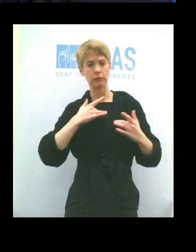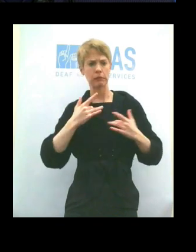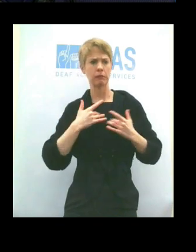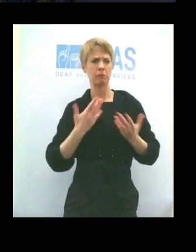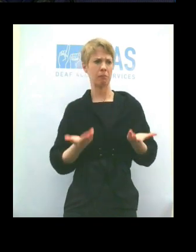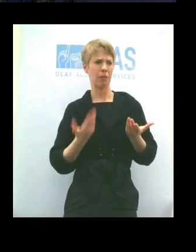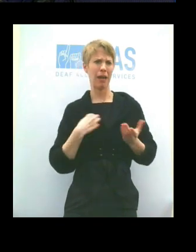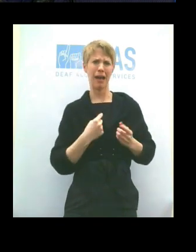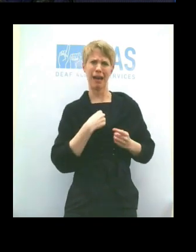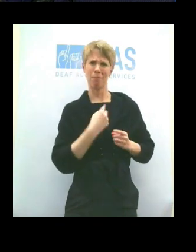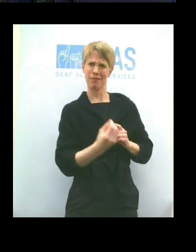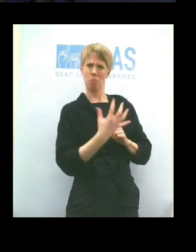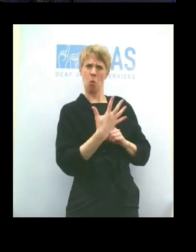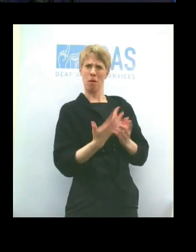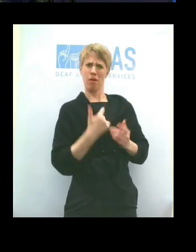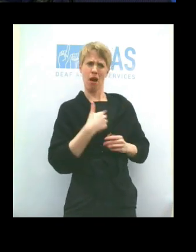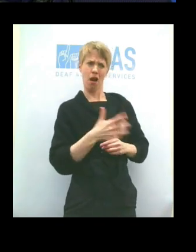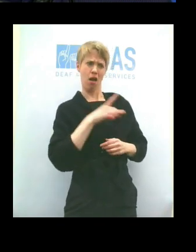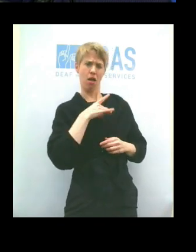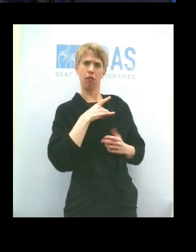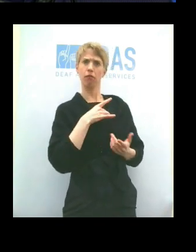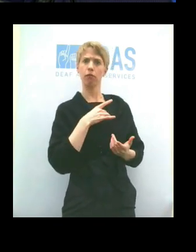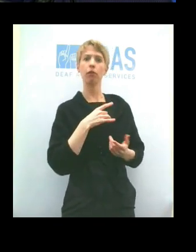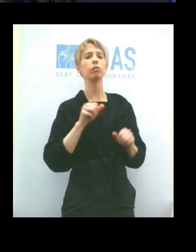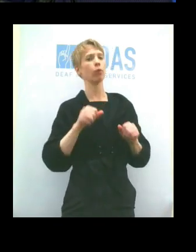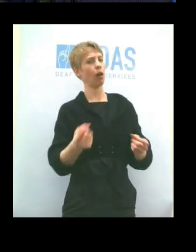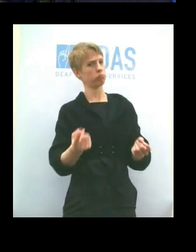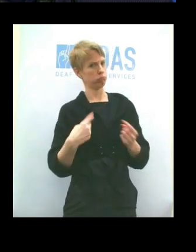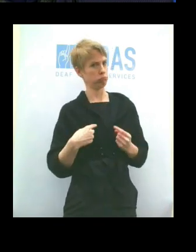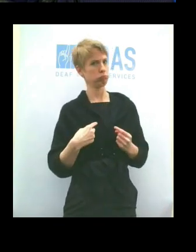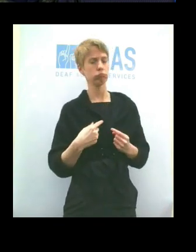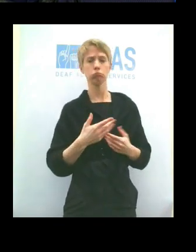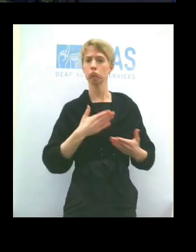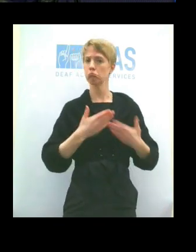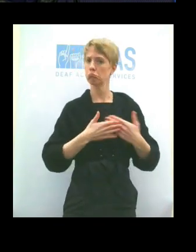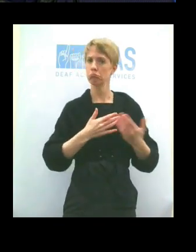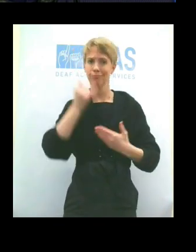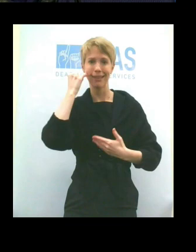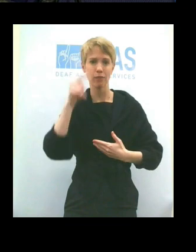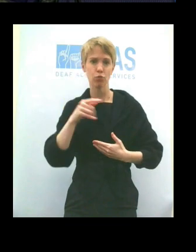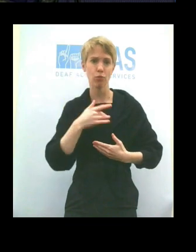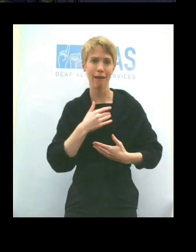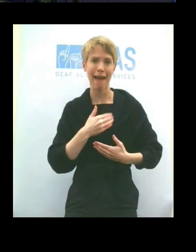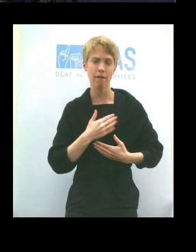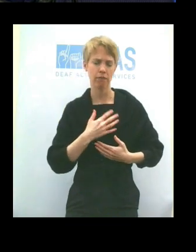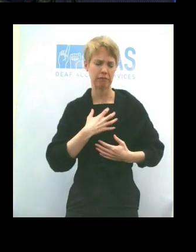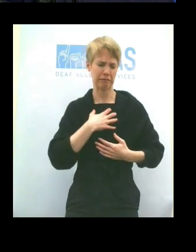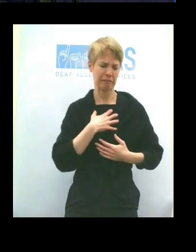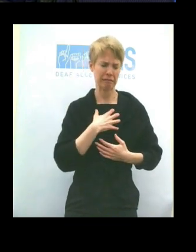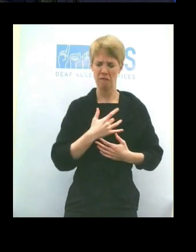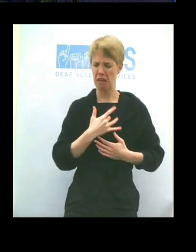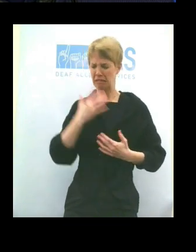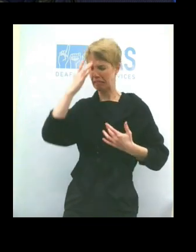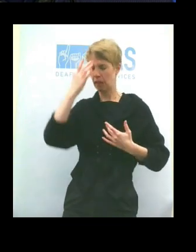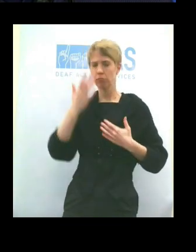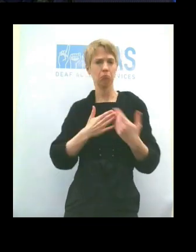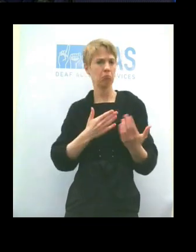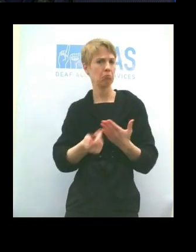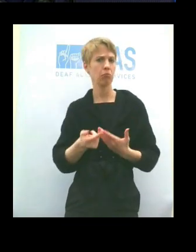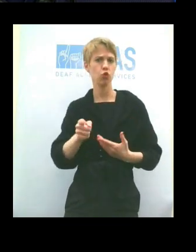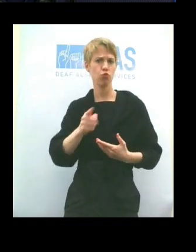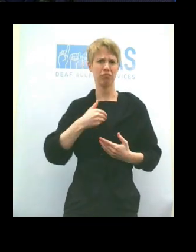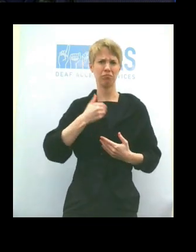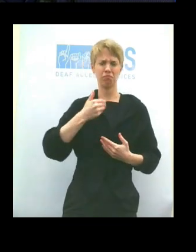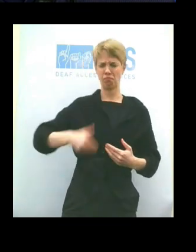exposed. So you don't actually have to show symptoms. You can be asymptomatic. If you believe that you fall into that category, you can get